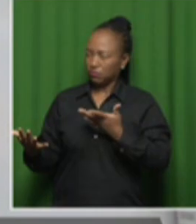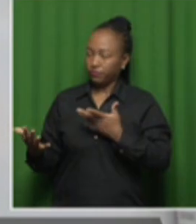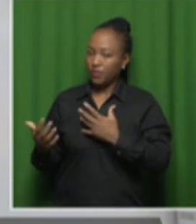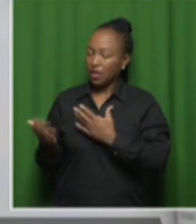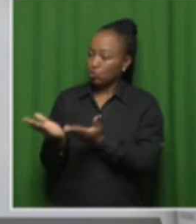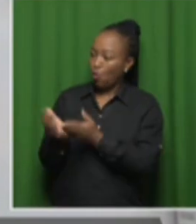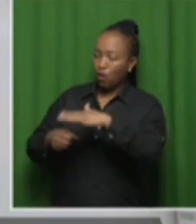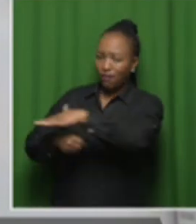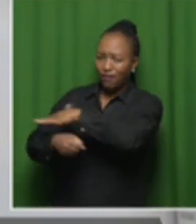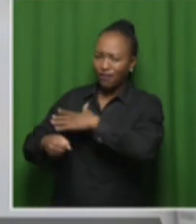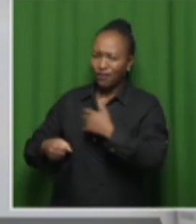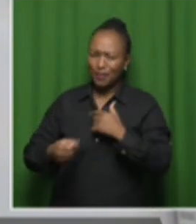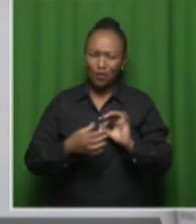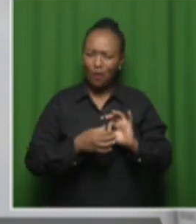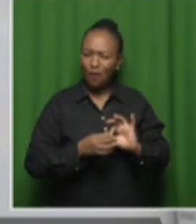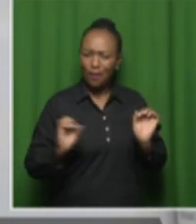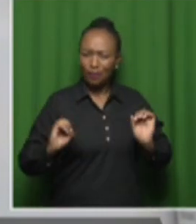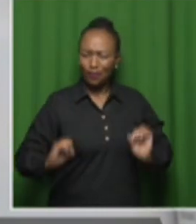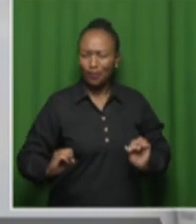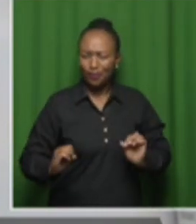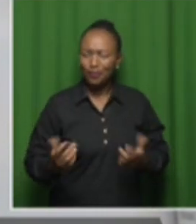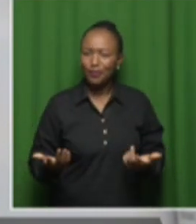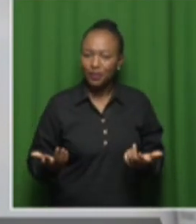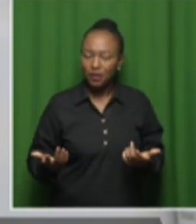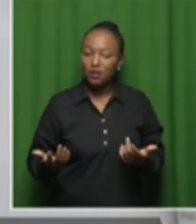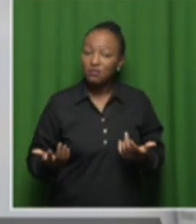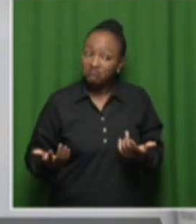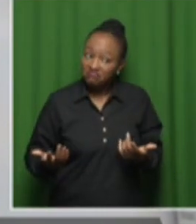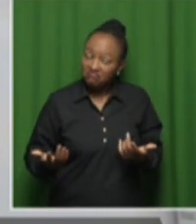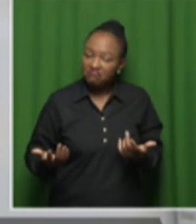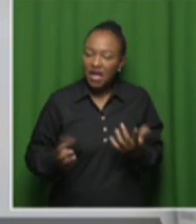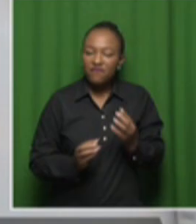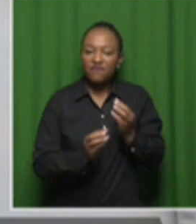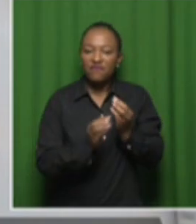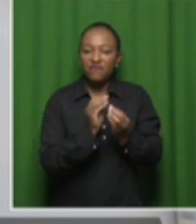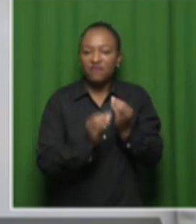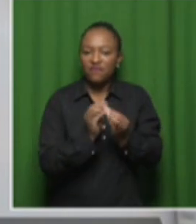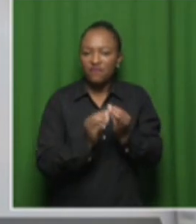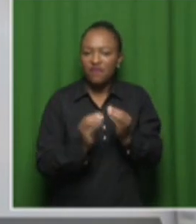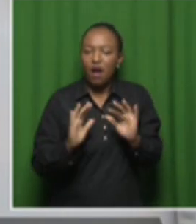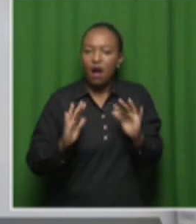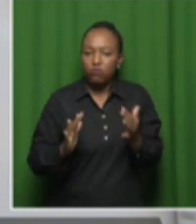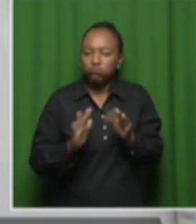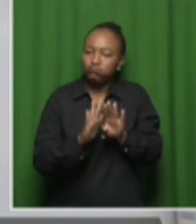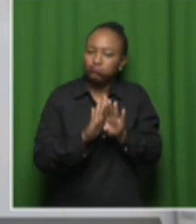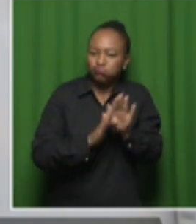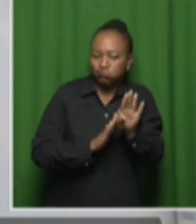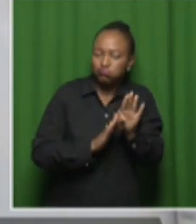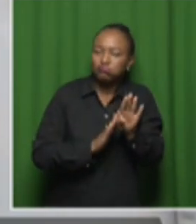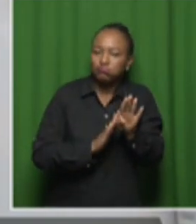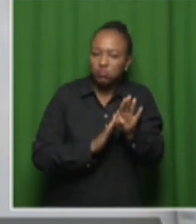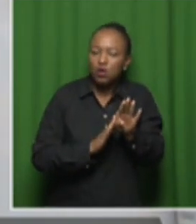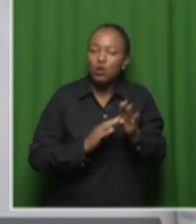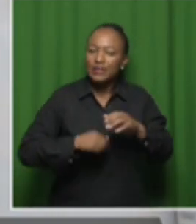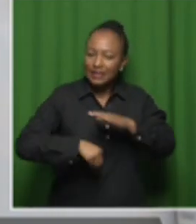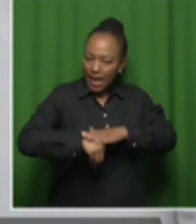within a school environment. How we can revert back is creating time, making sure that each and